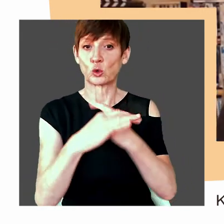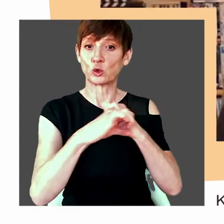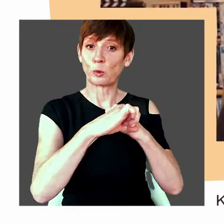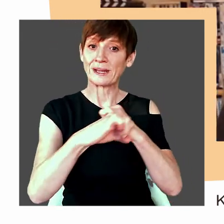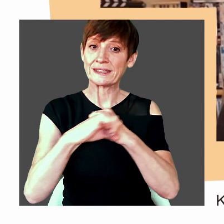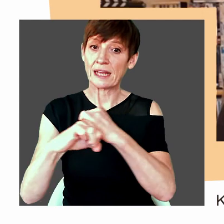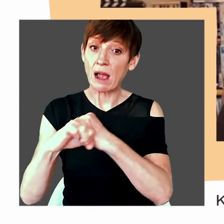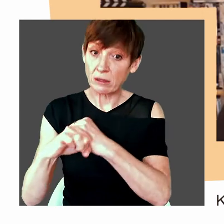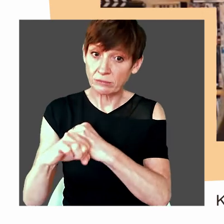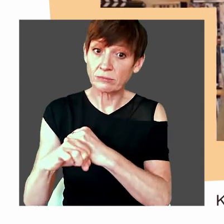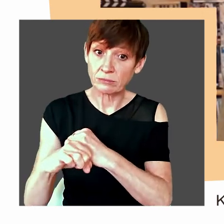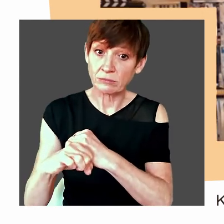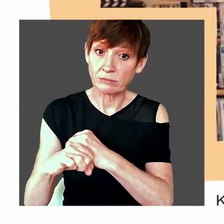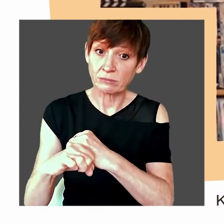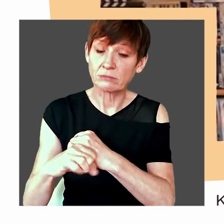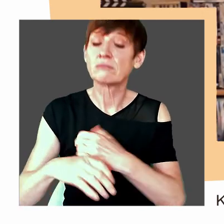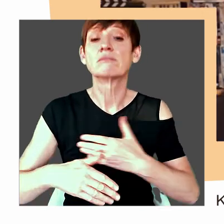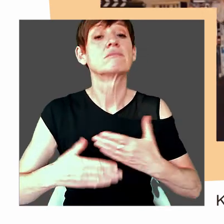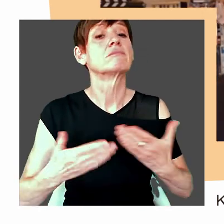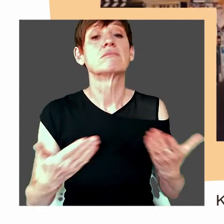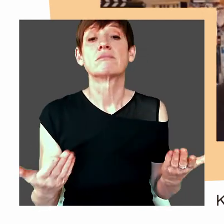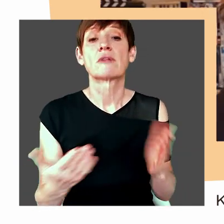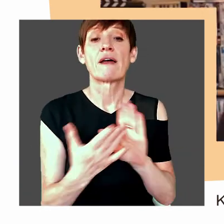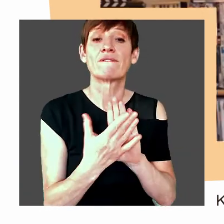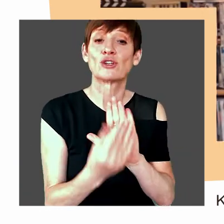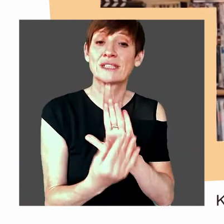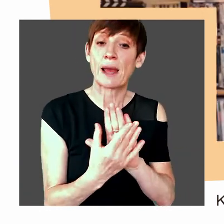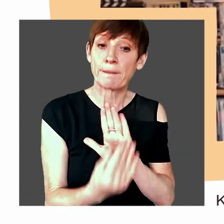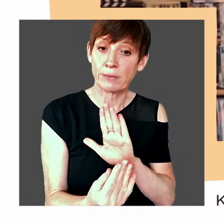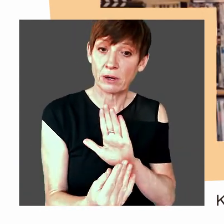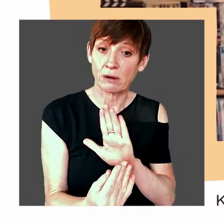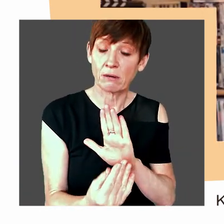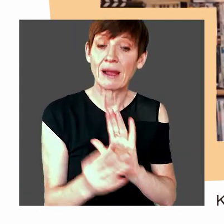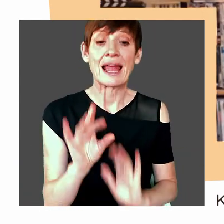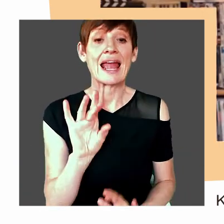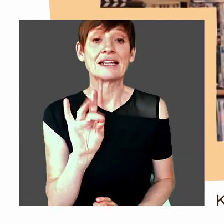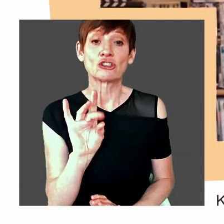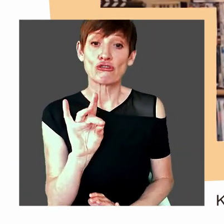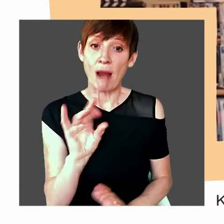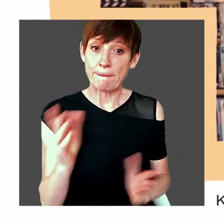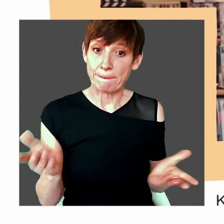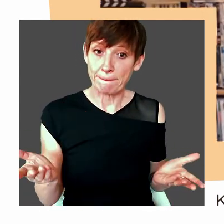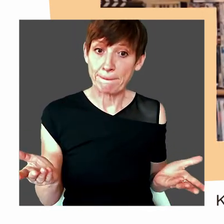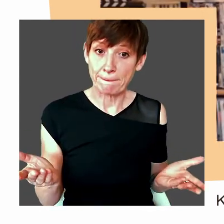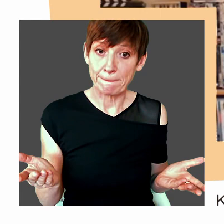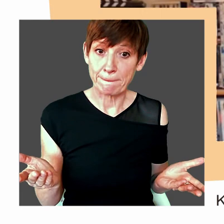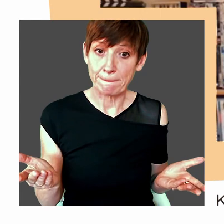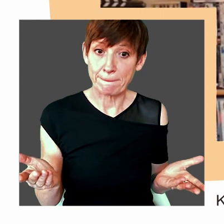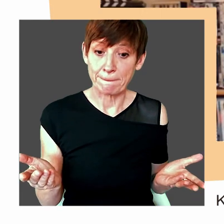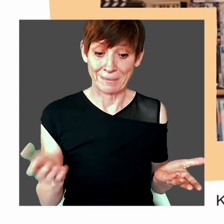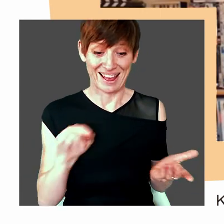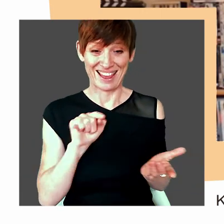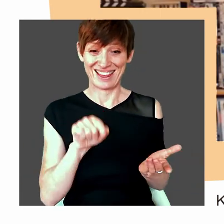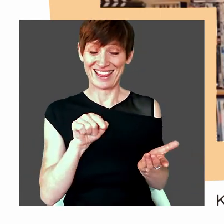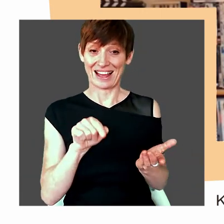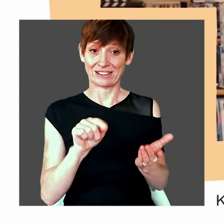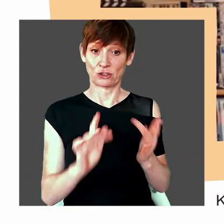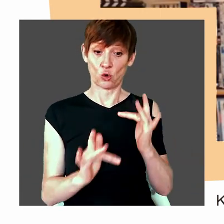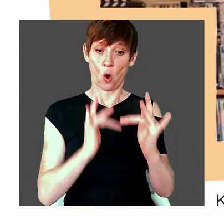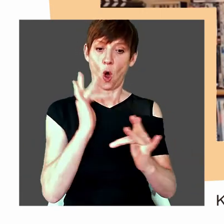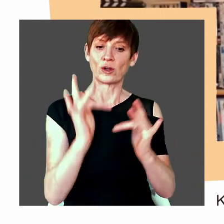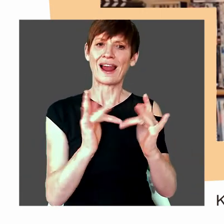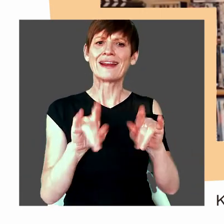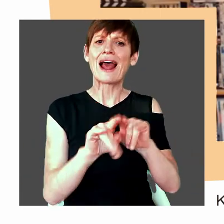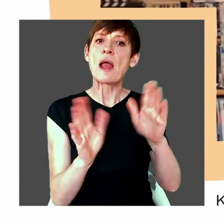because now, for example, in your Instagram now, it's your online portfolio,